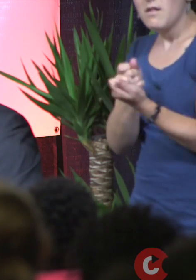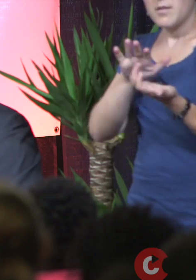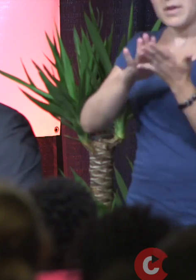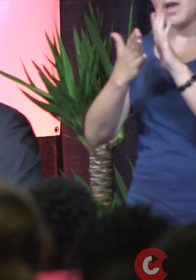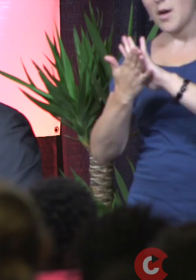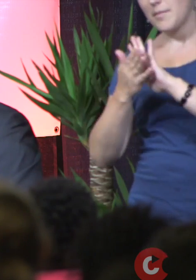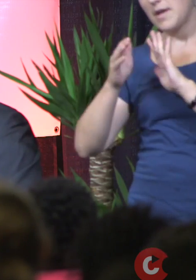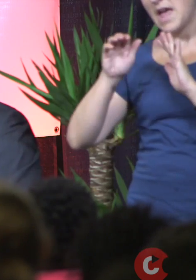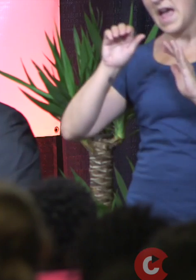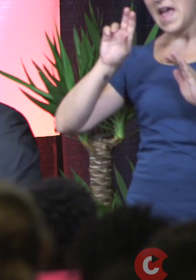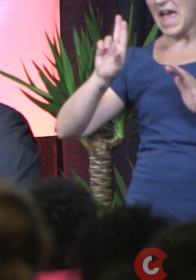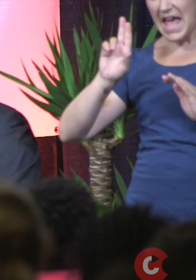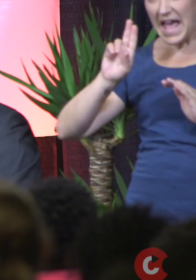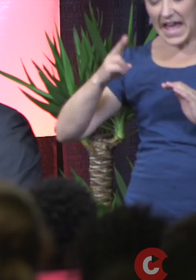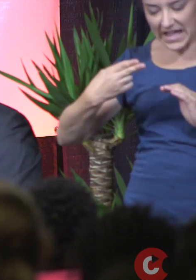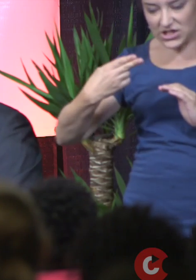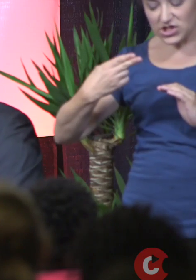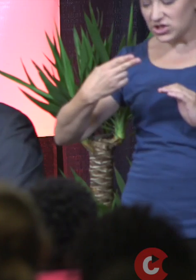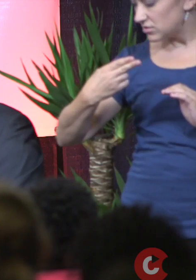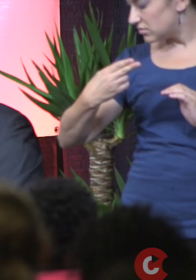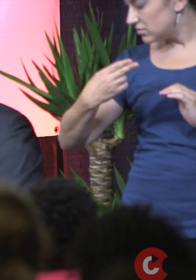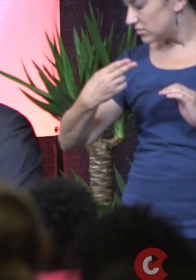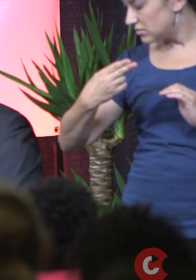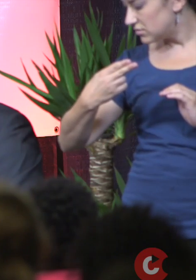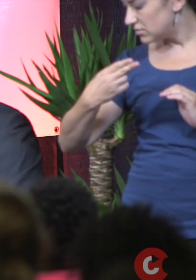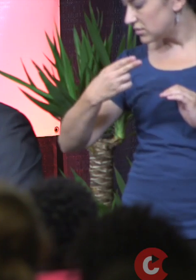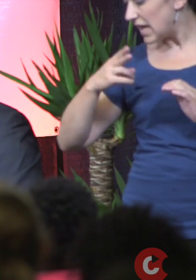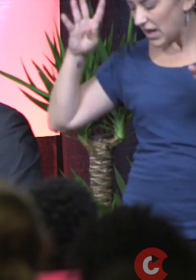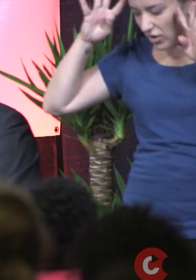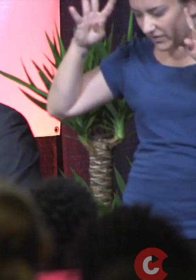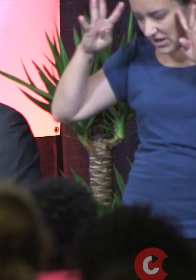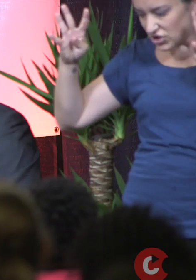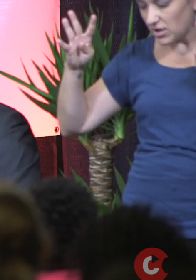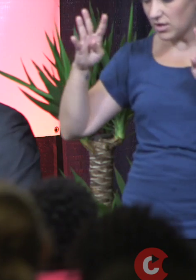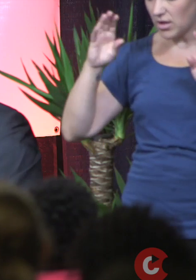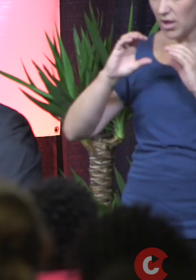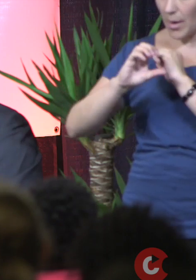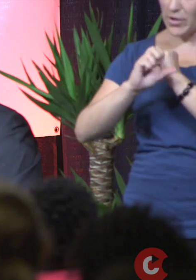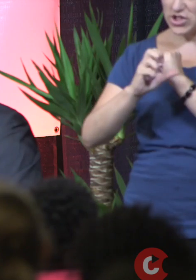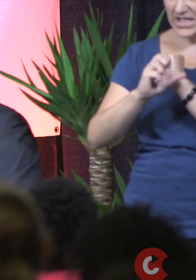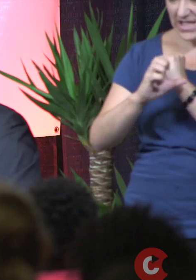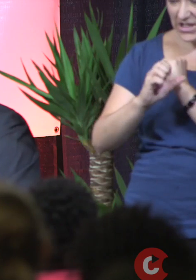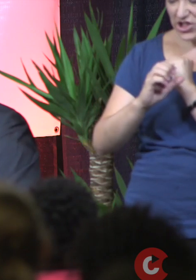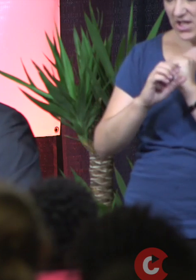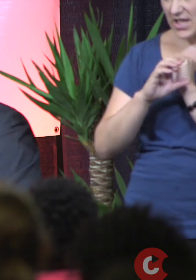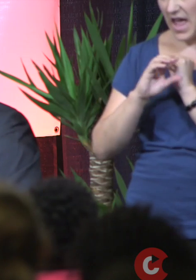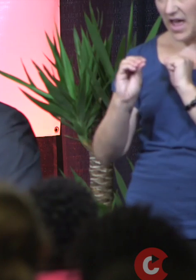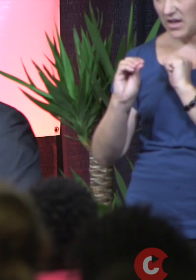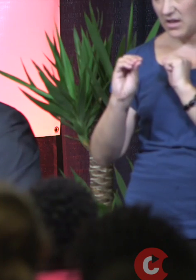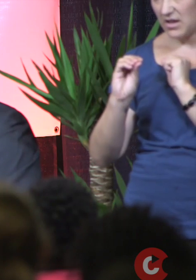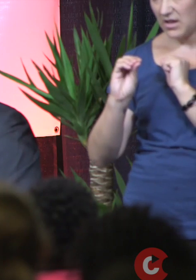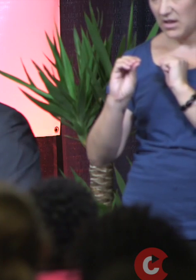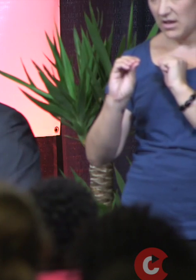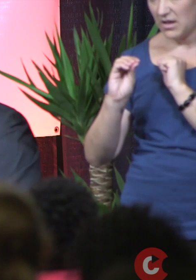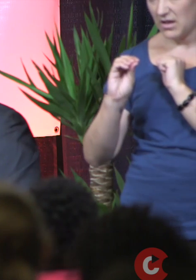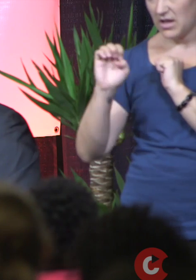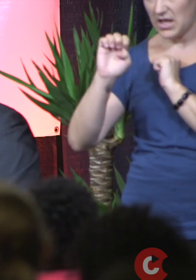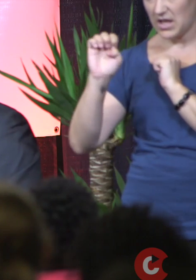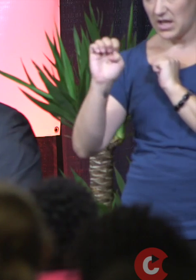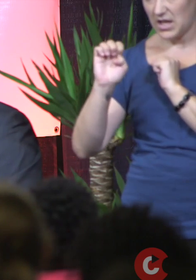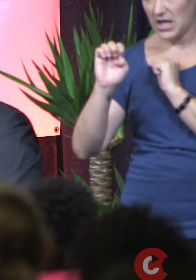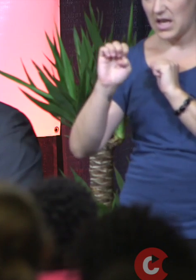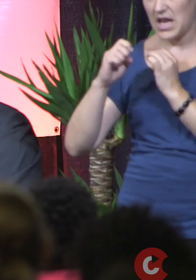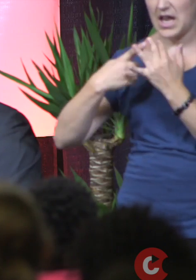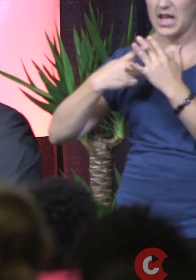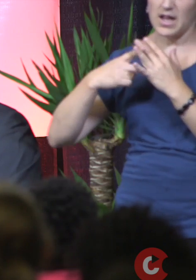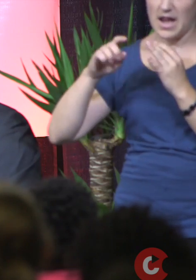the Hbcu Innovation, Commercialization, and Entrepreneurship, or ICE, initiative. In